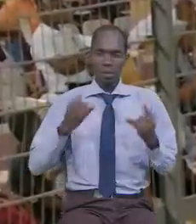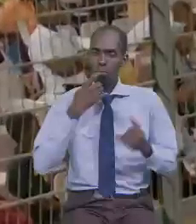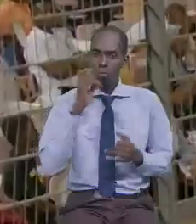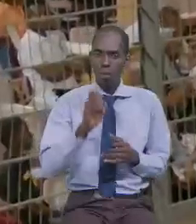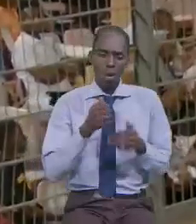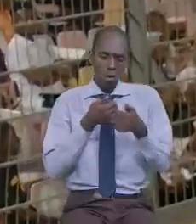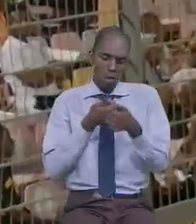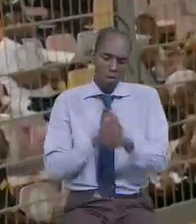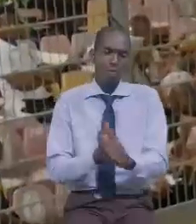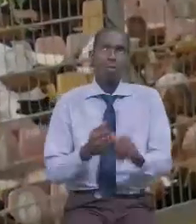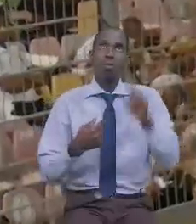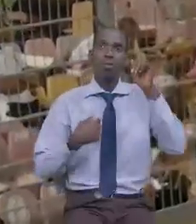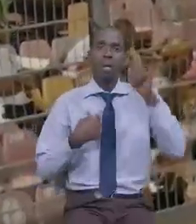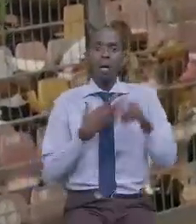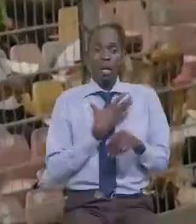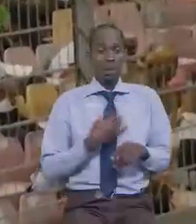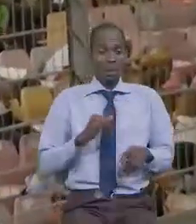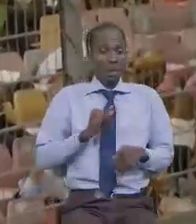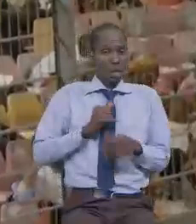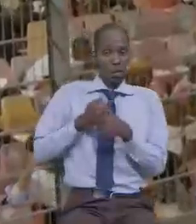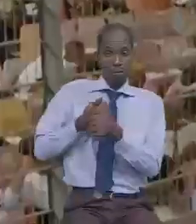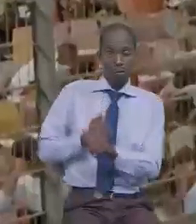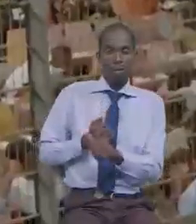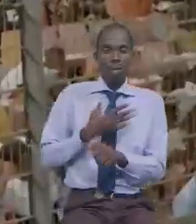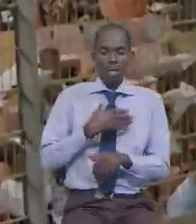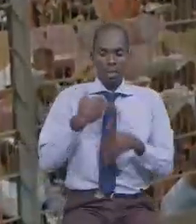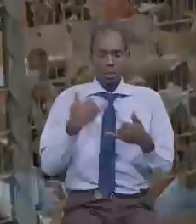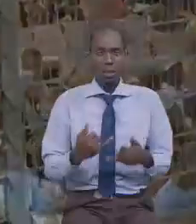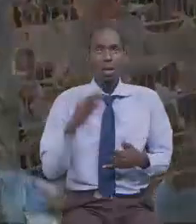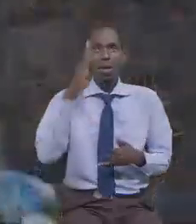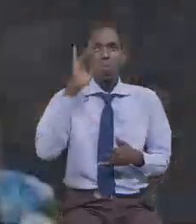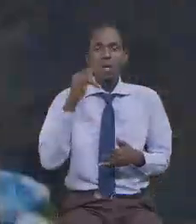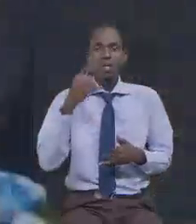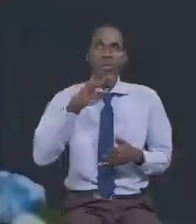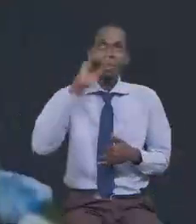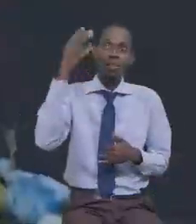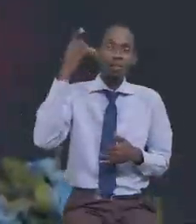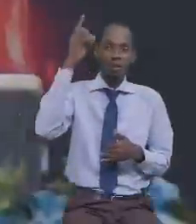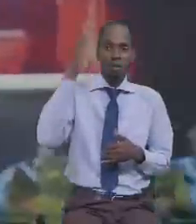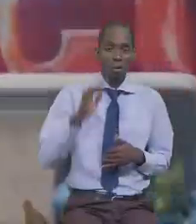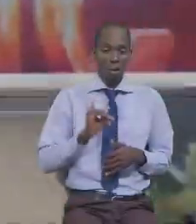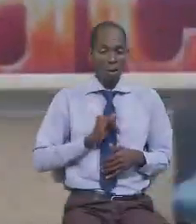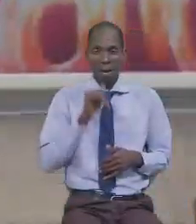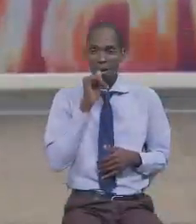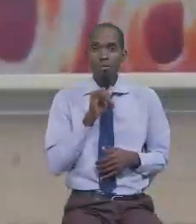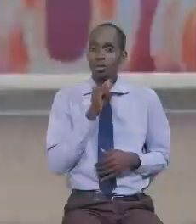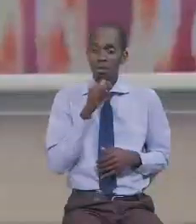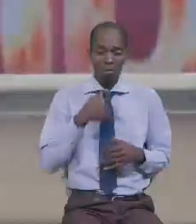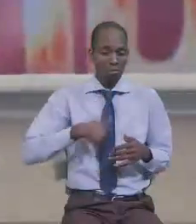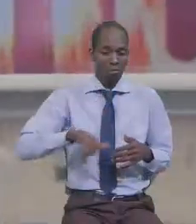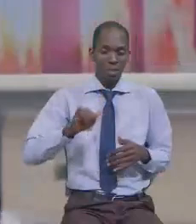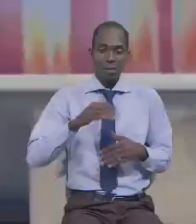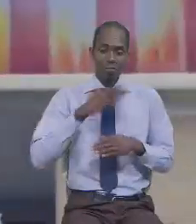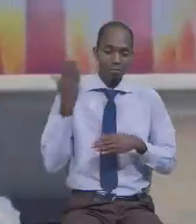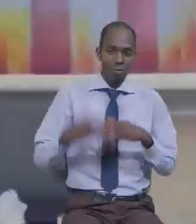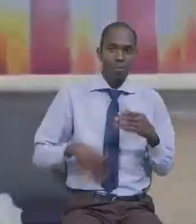I followed him. And now, by the grace of God, I'm not through yet, but he's making me. I'm making me.